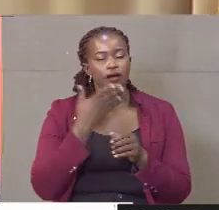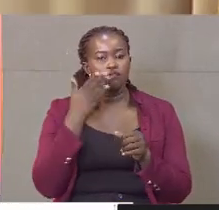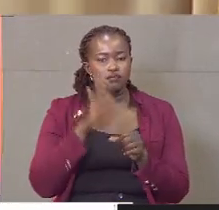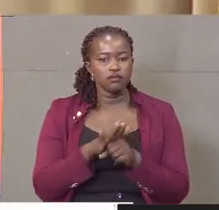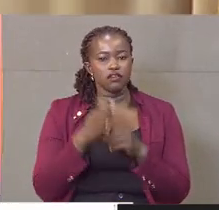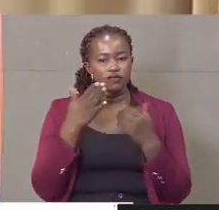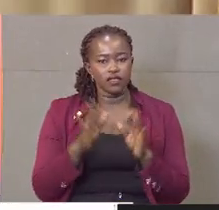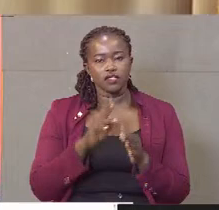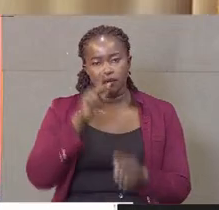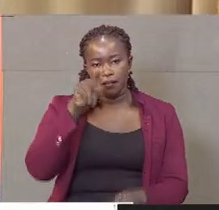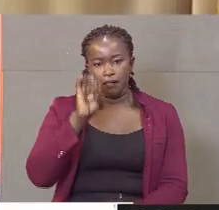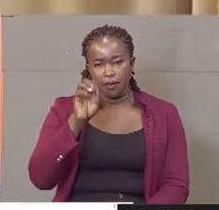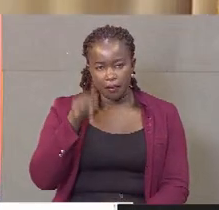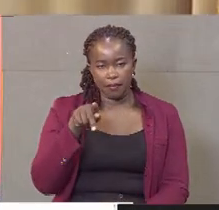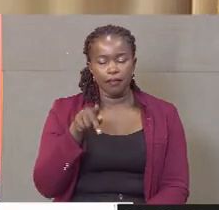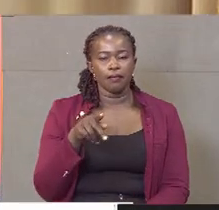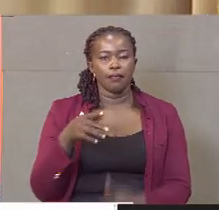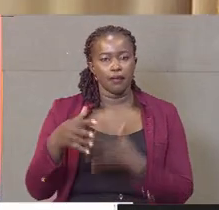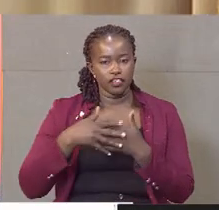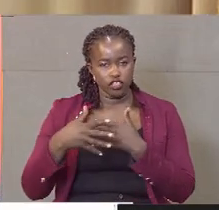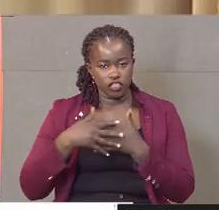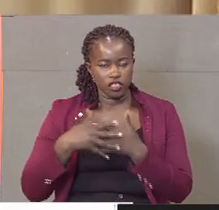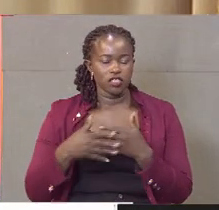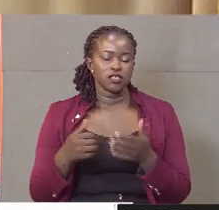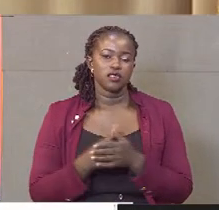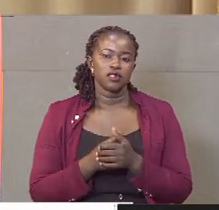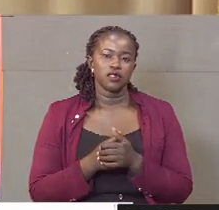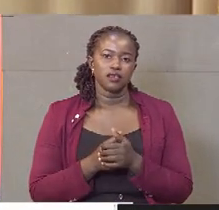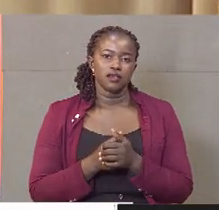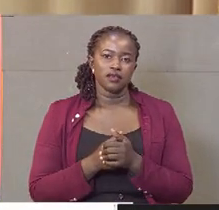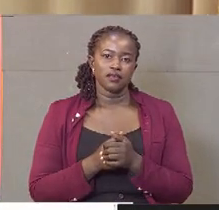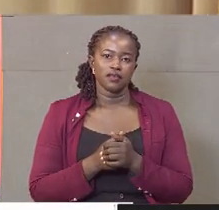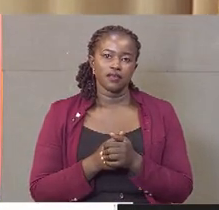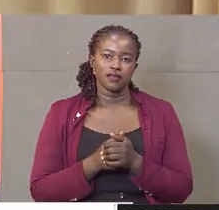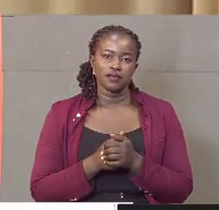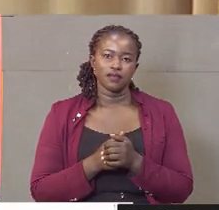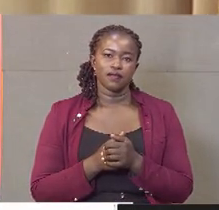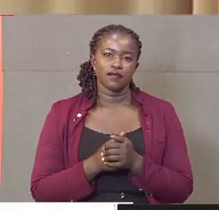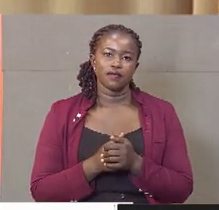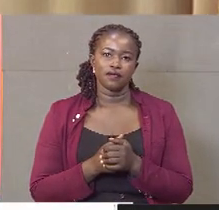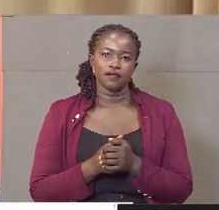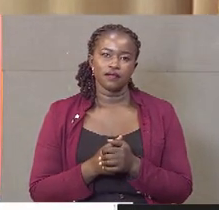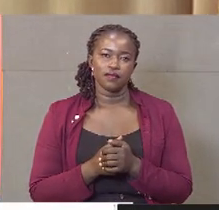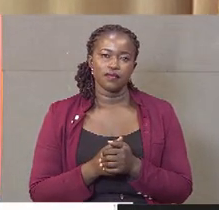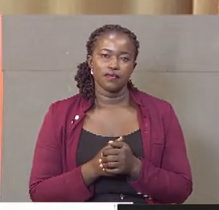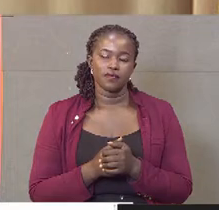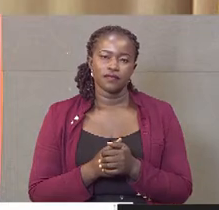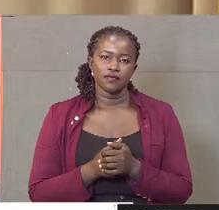PEP machine when during the